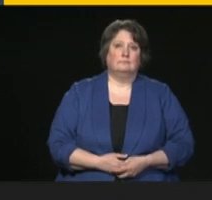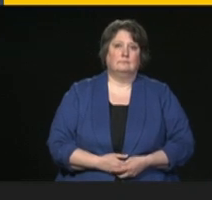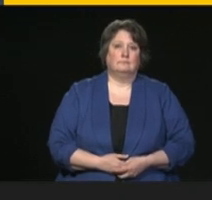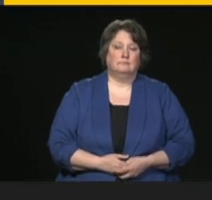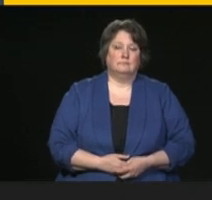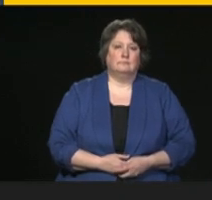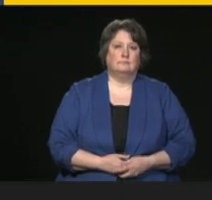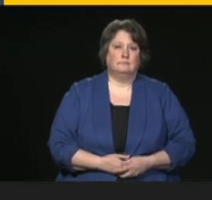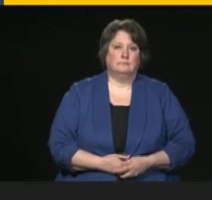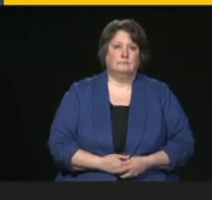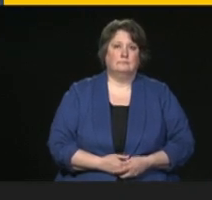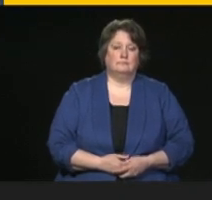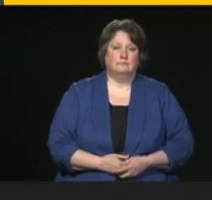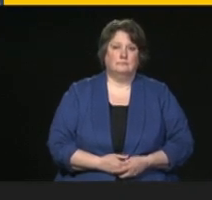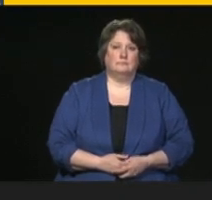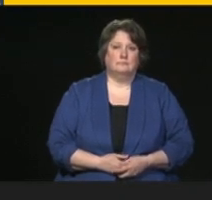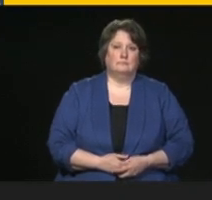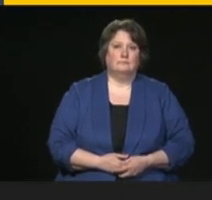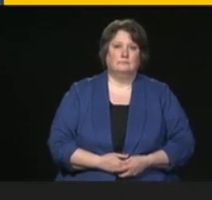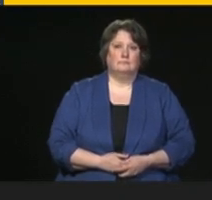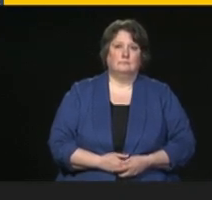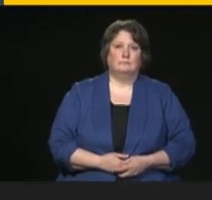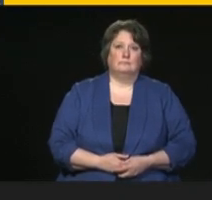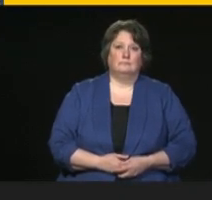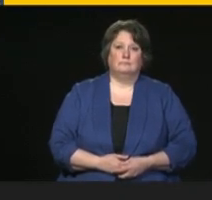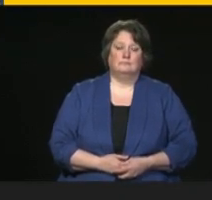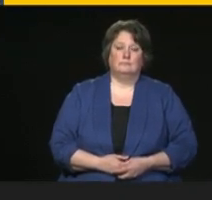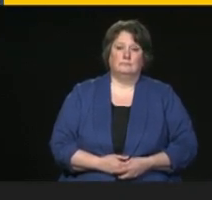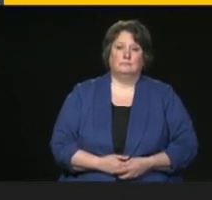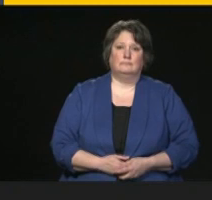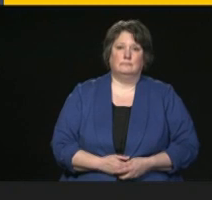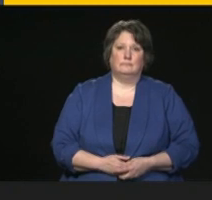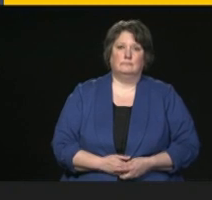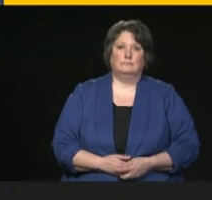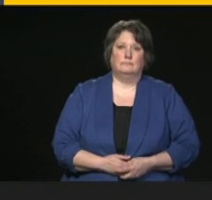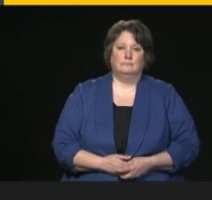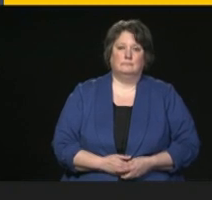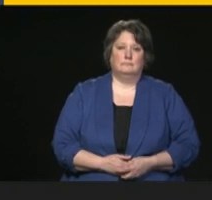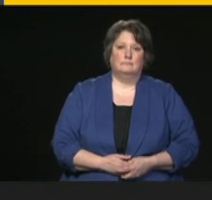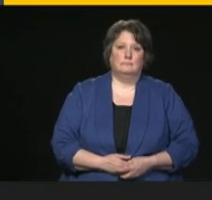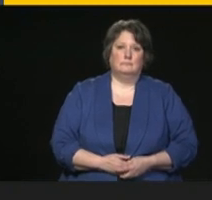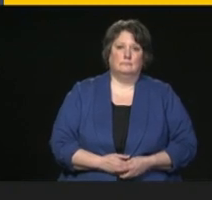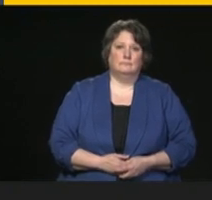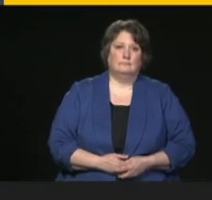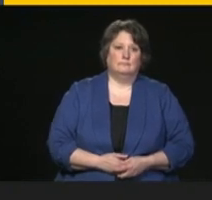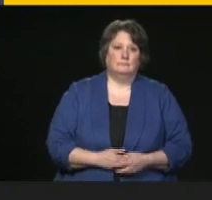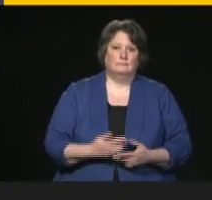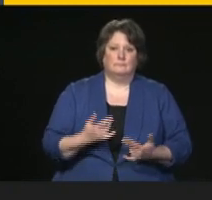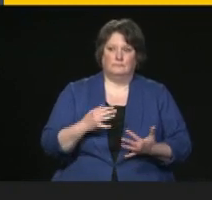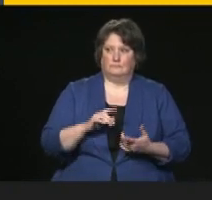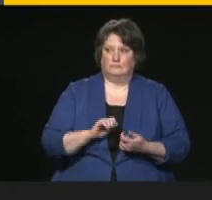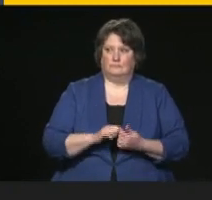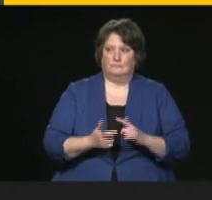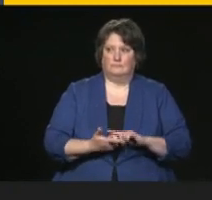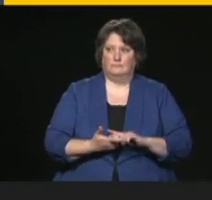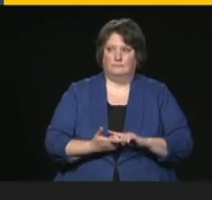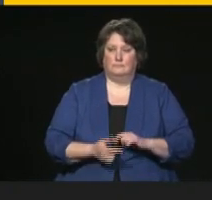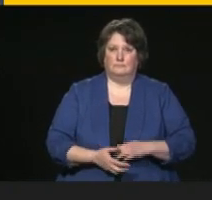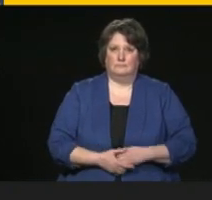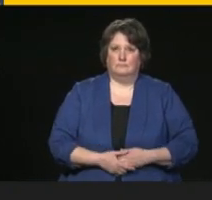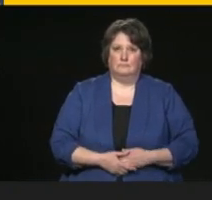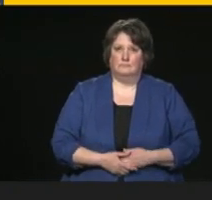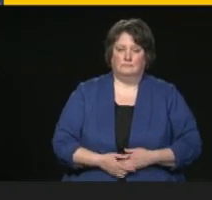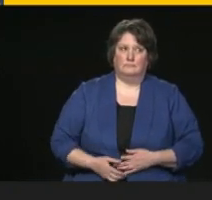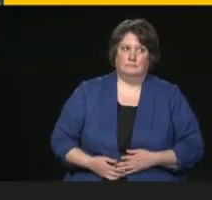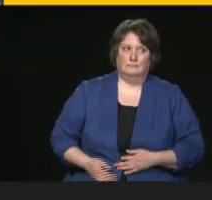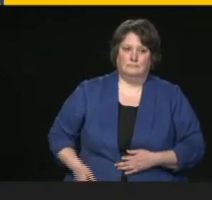current financial institutions. I want to make special mention that today is the last Friday of the month. I'm told